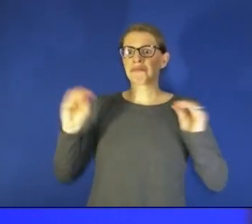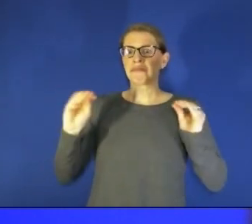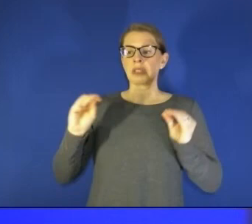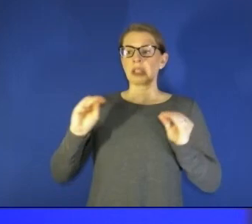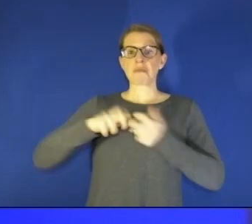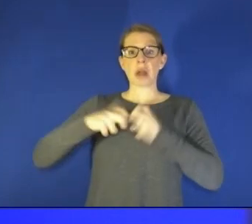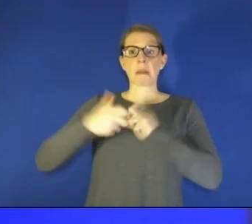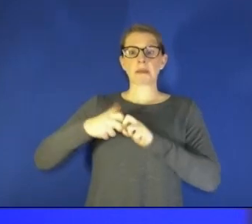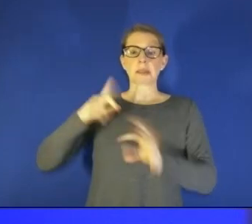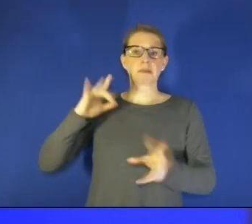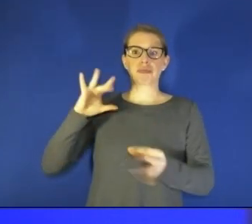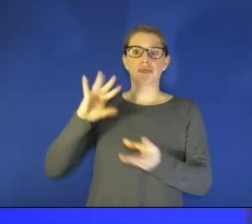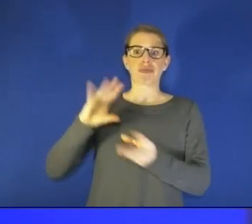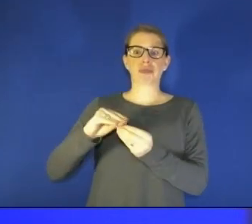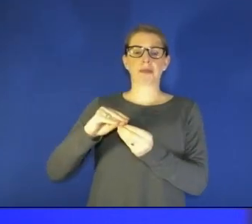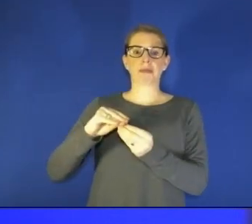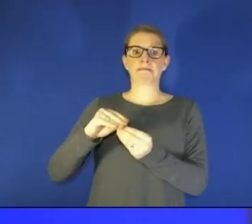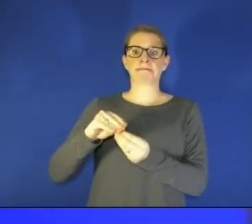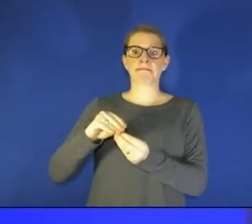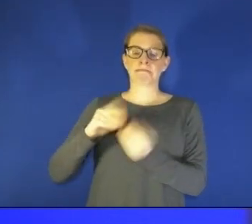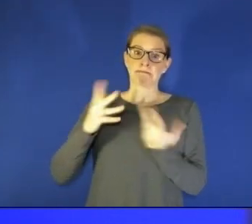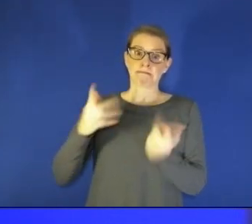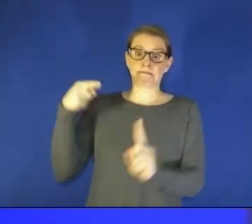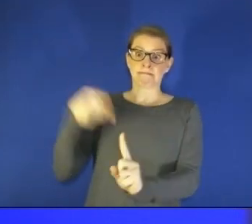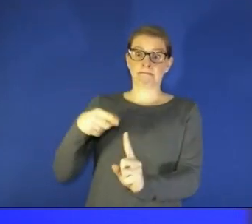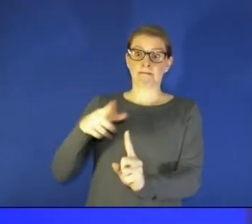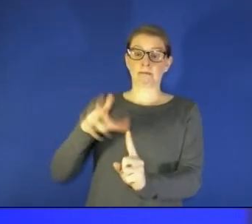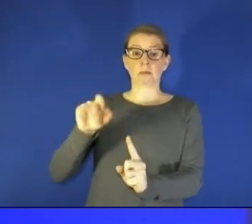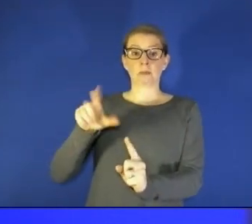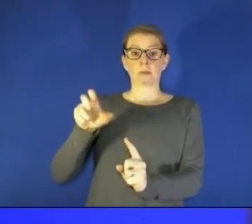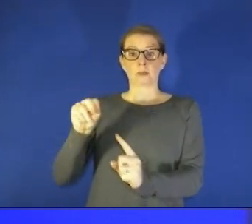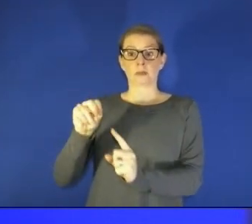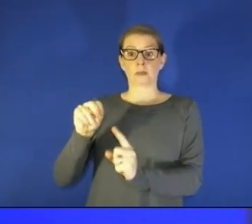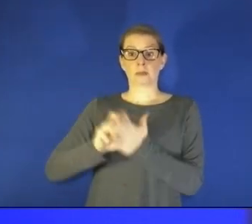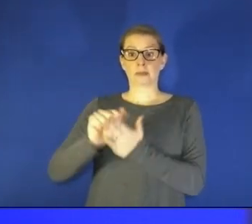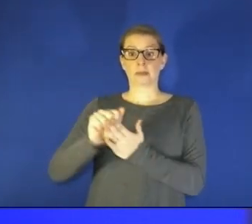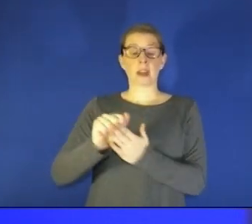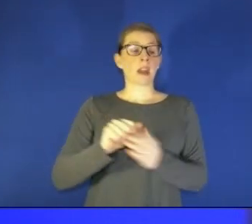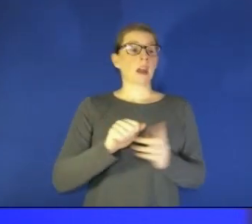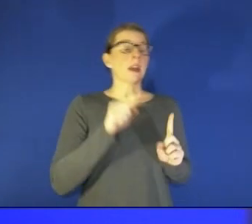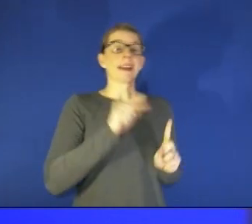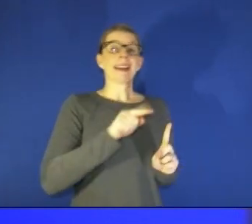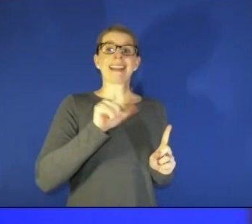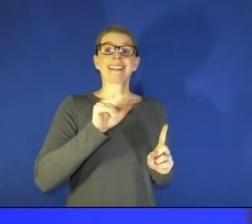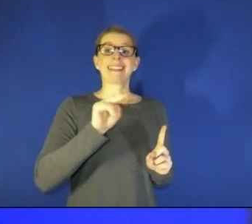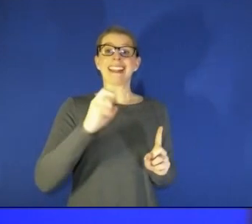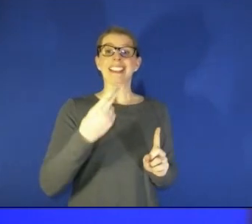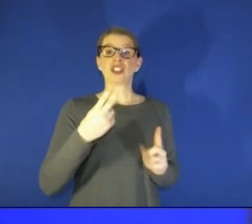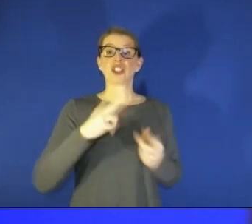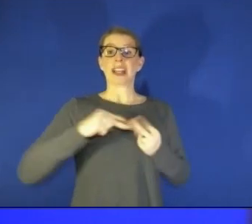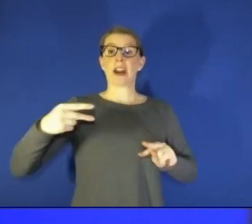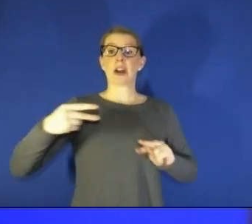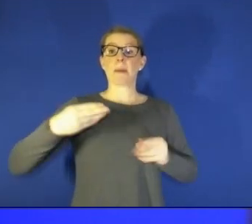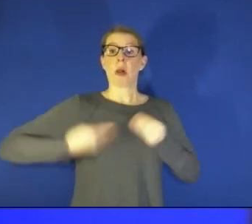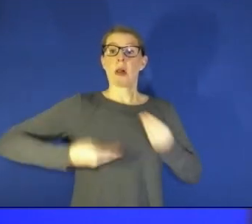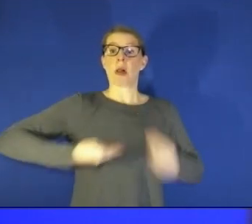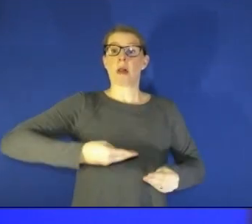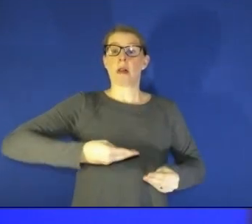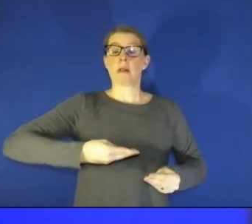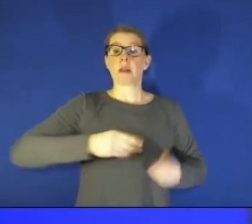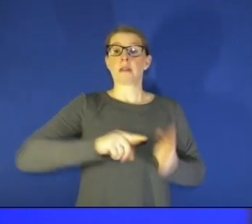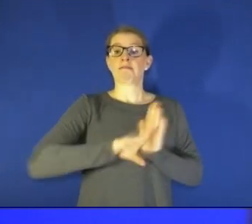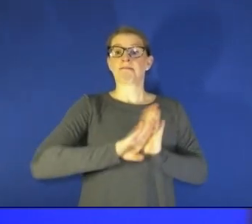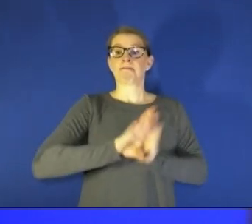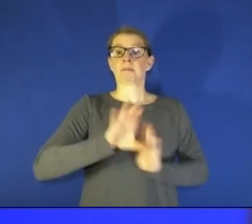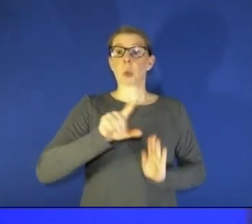other 25% we can find a cause, and one of the biggest of those causes is called Lynch syndrome, which is an inheritable form of getting colon and rectal